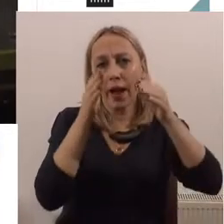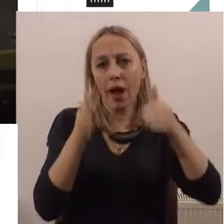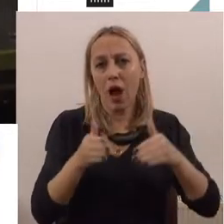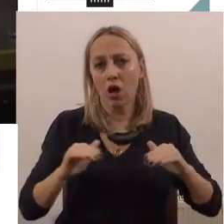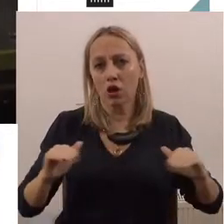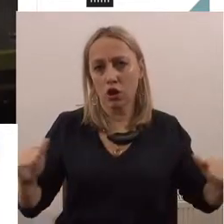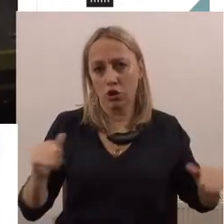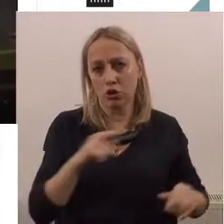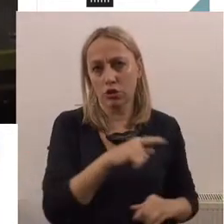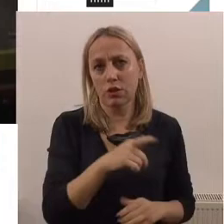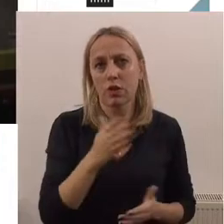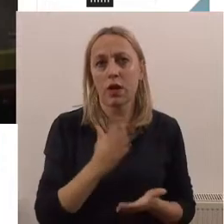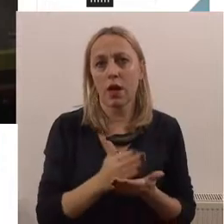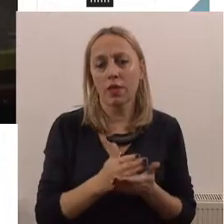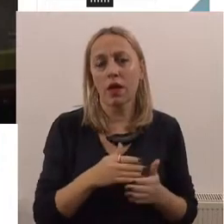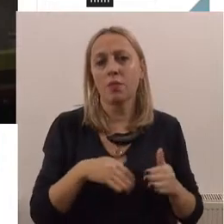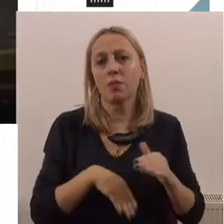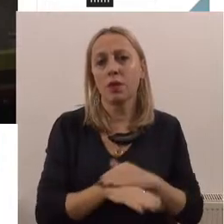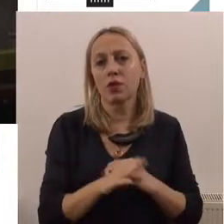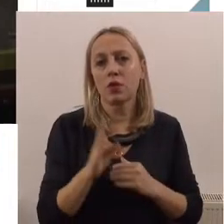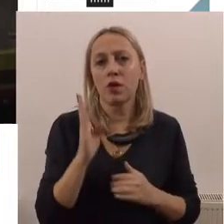residence where I spent